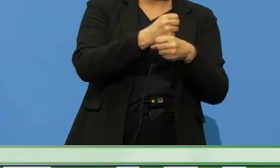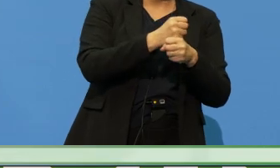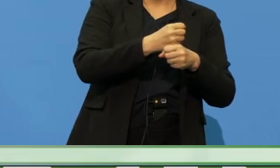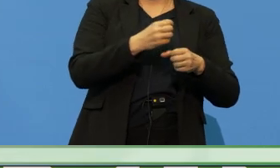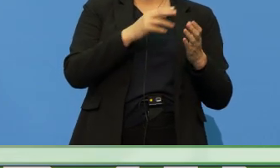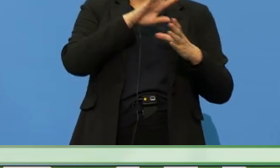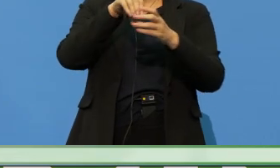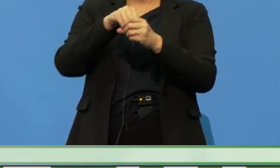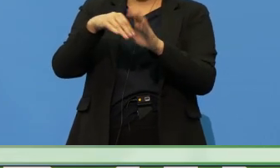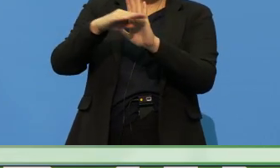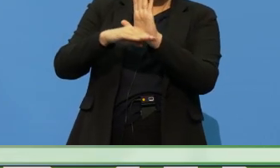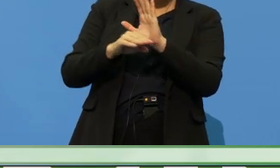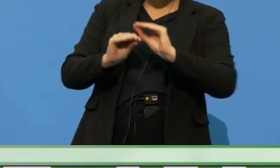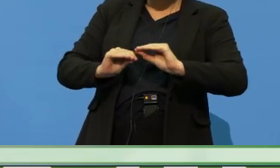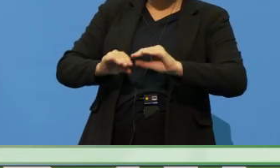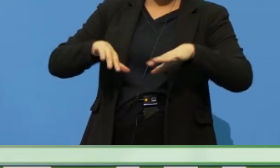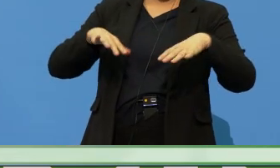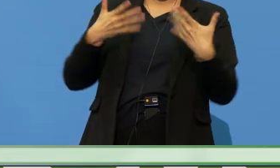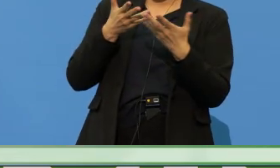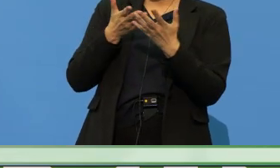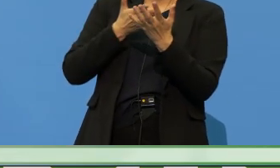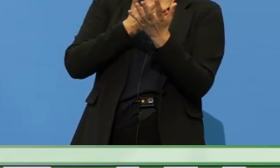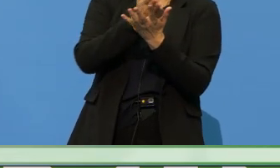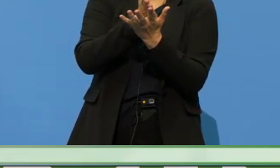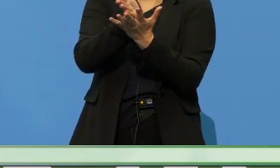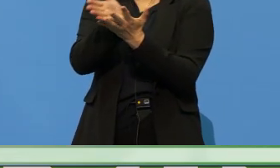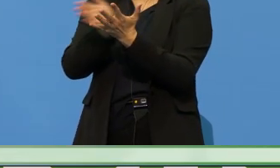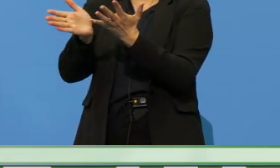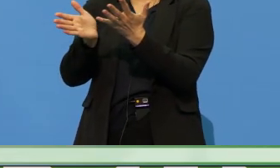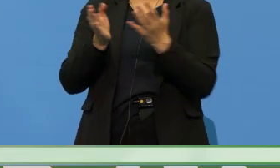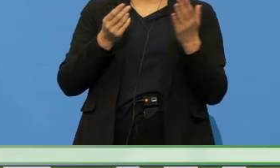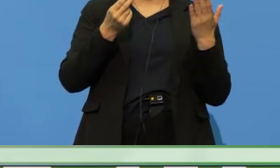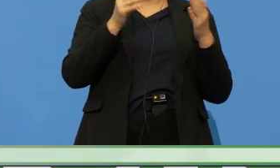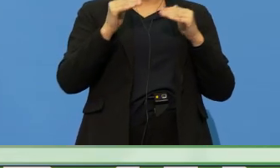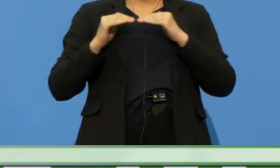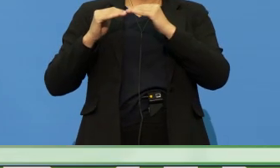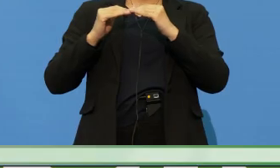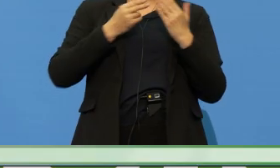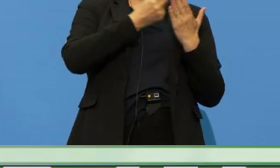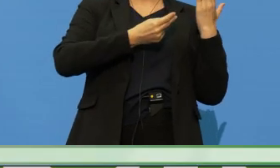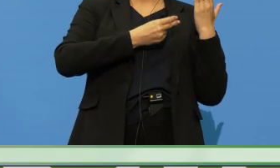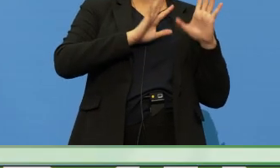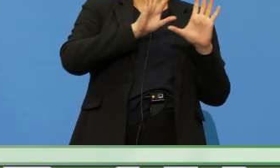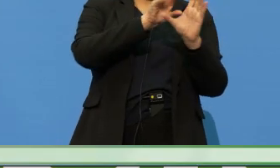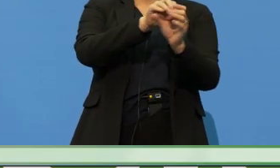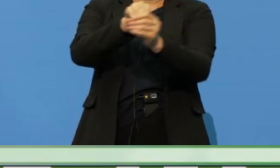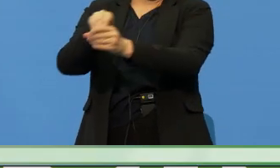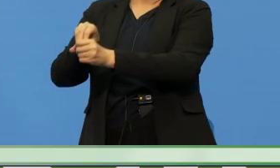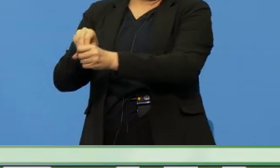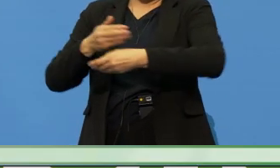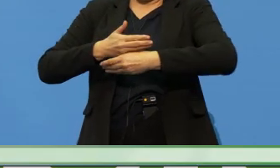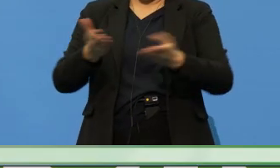and programs. It is a multidisciplinary concept and an interdisciplinary